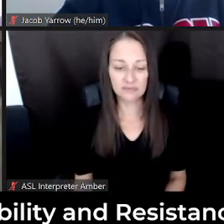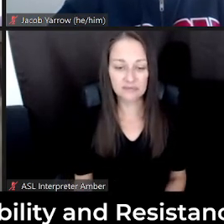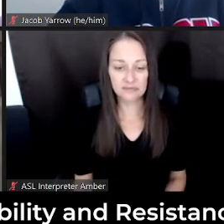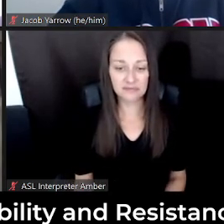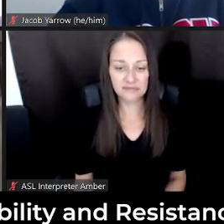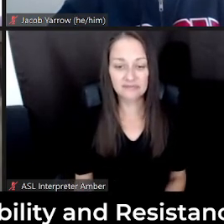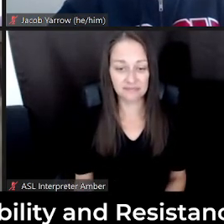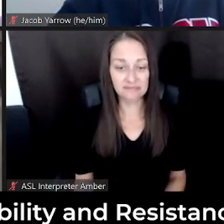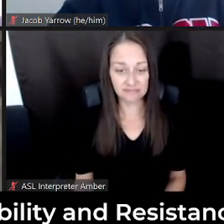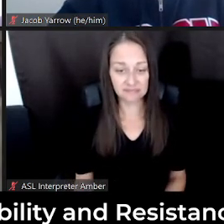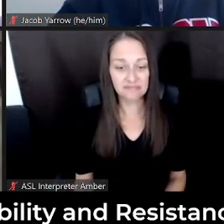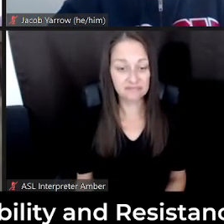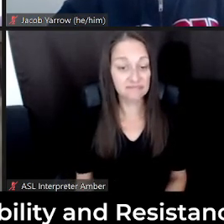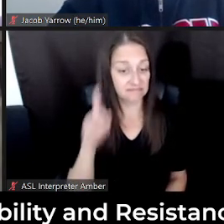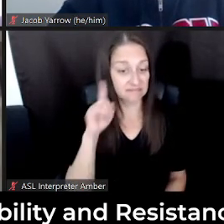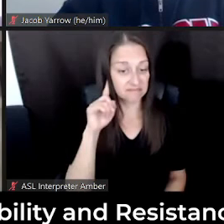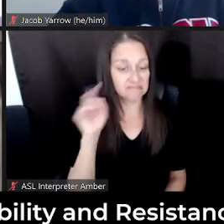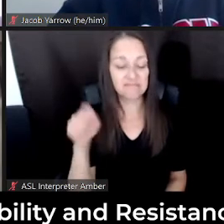Can you all hear me?